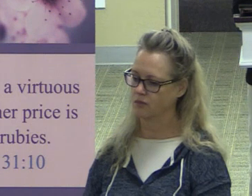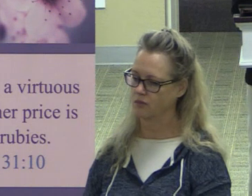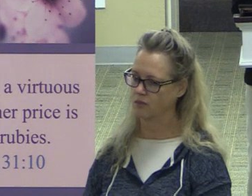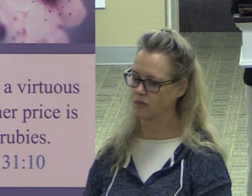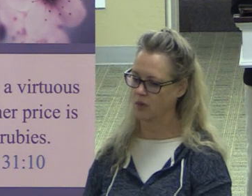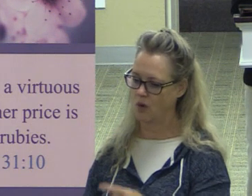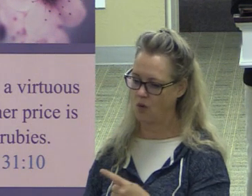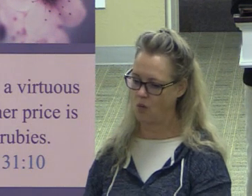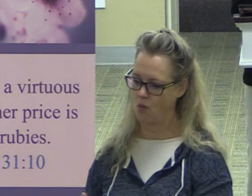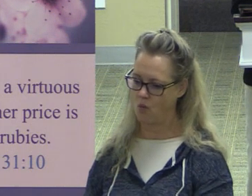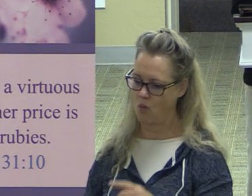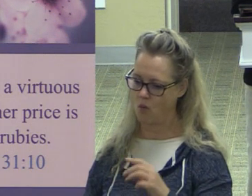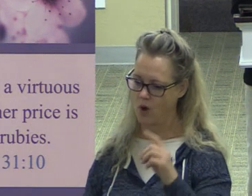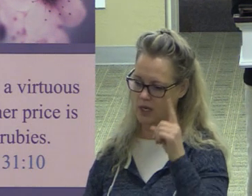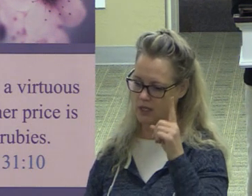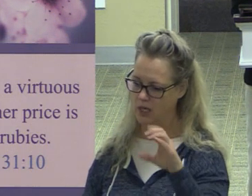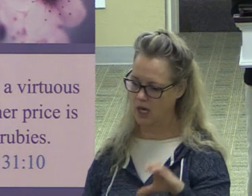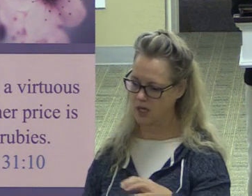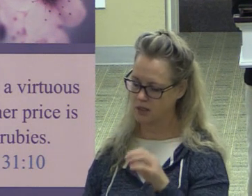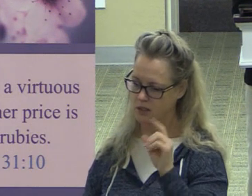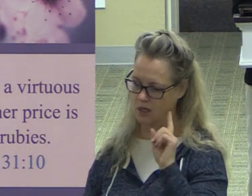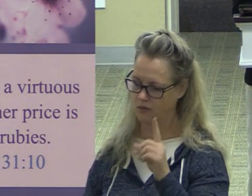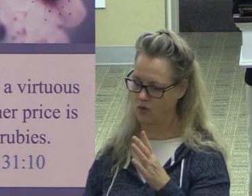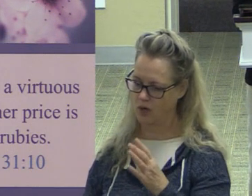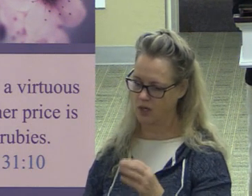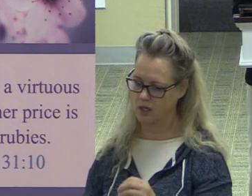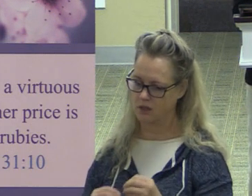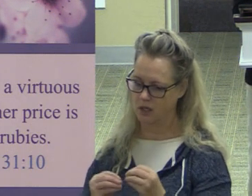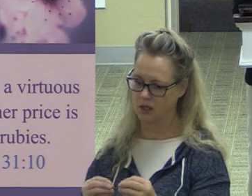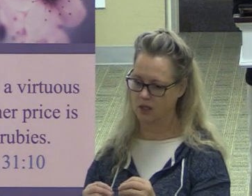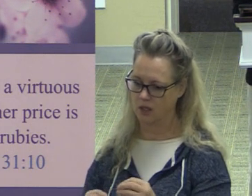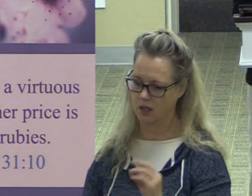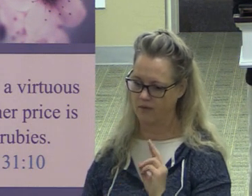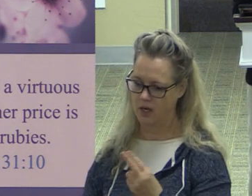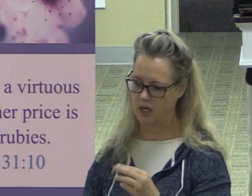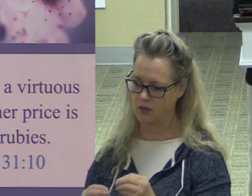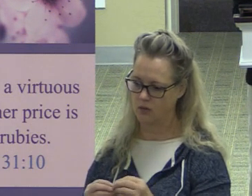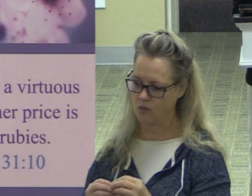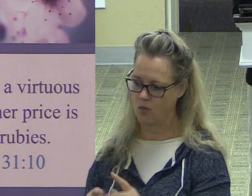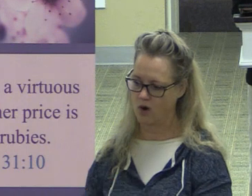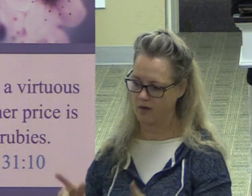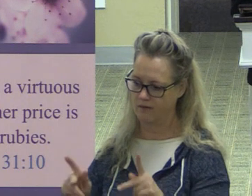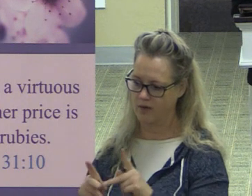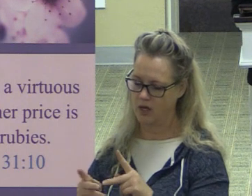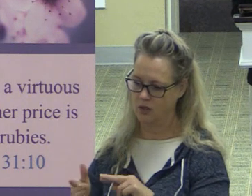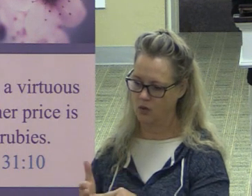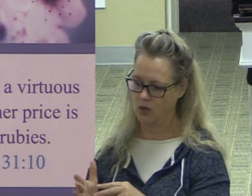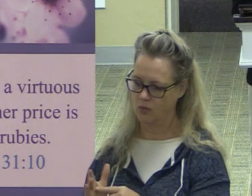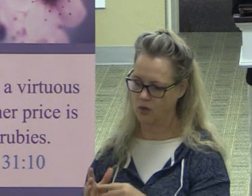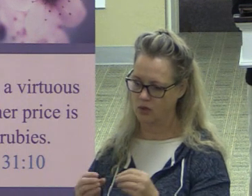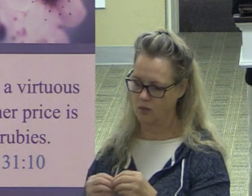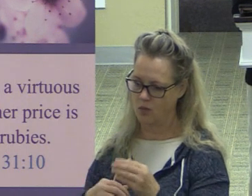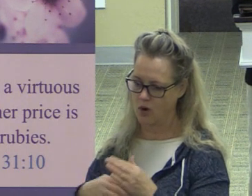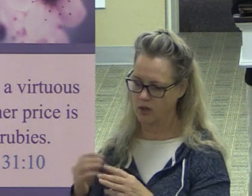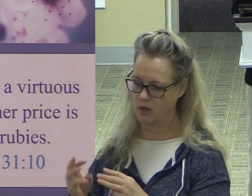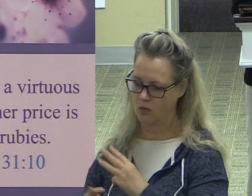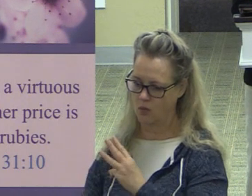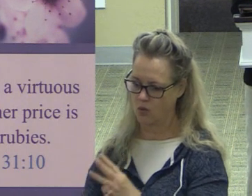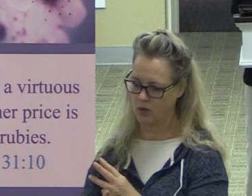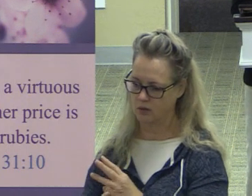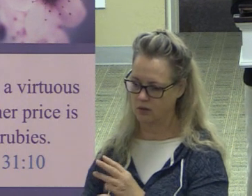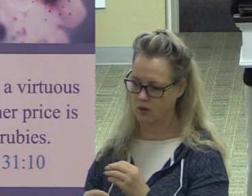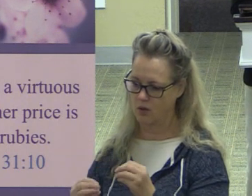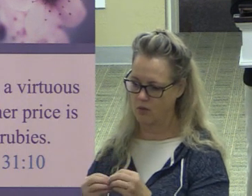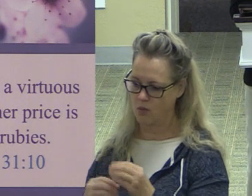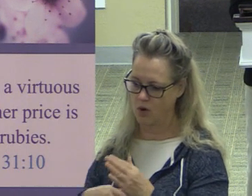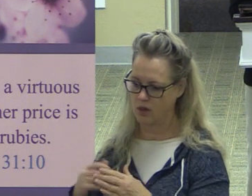What he has done for us has given us more value and purpose than anything the world will ever give. More than anything our relationships will ever